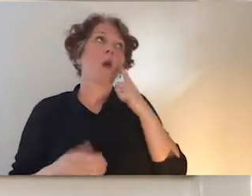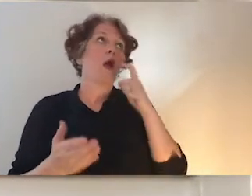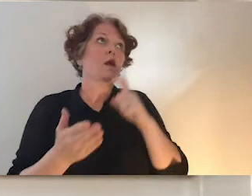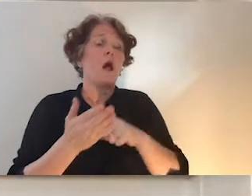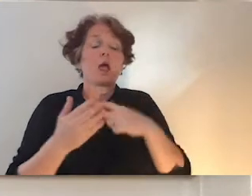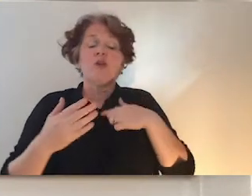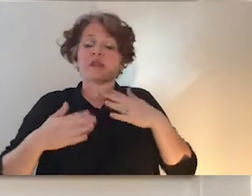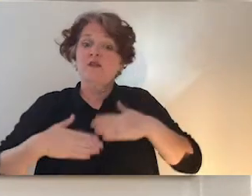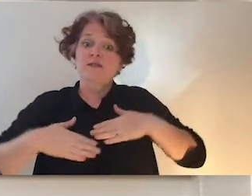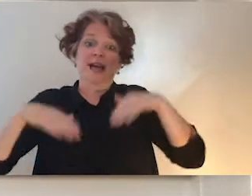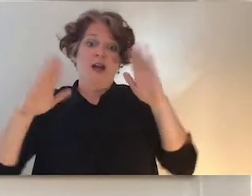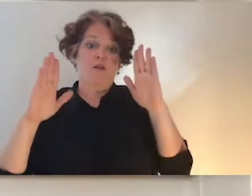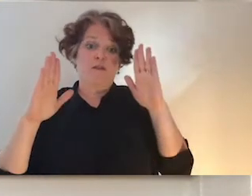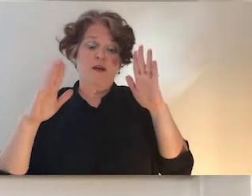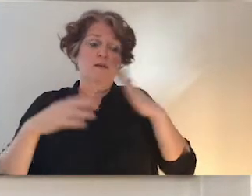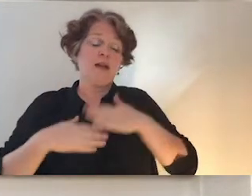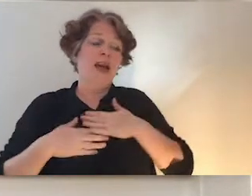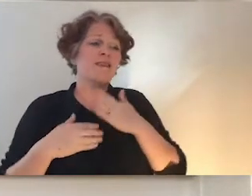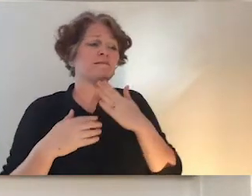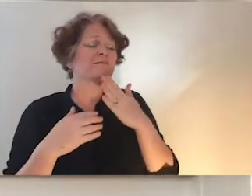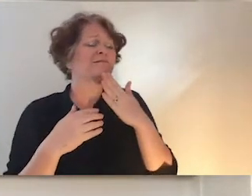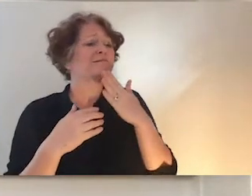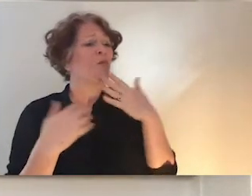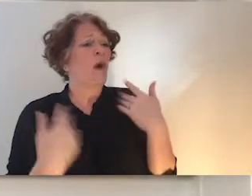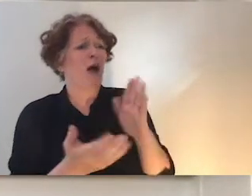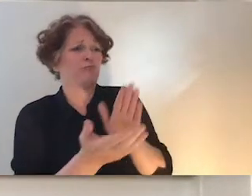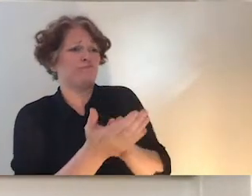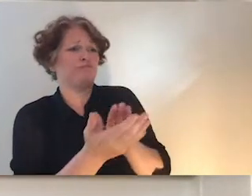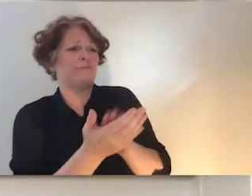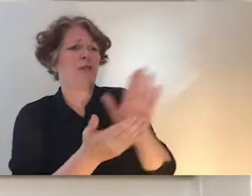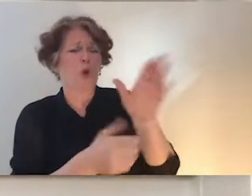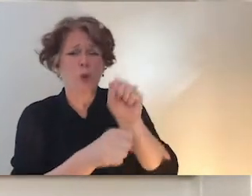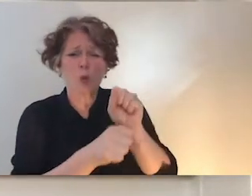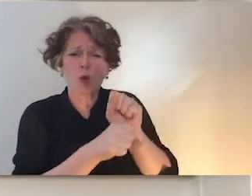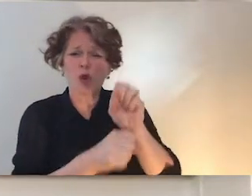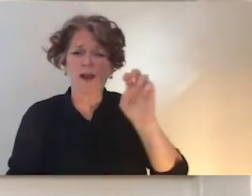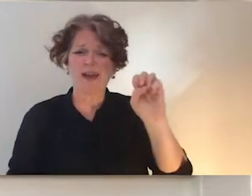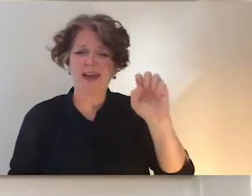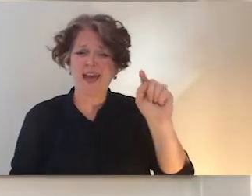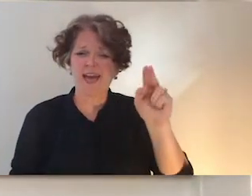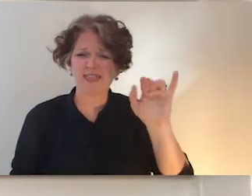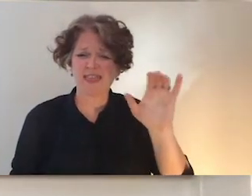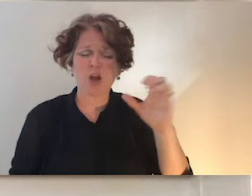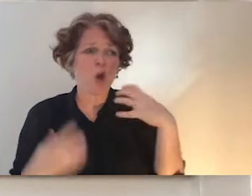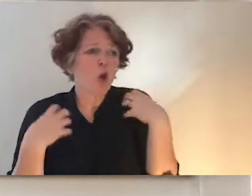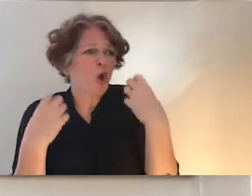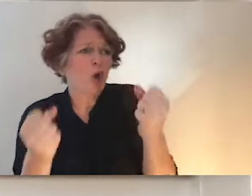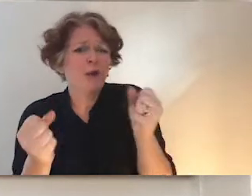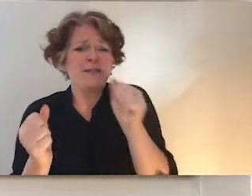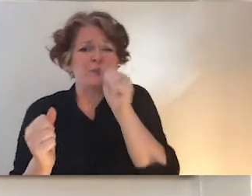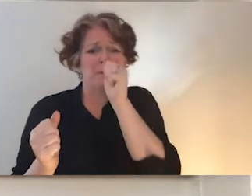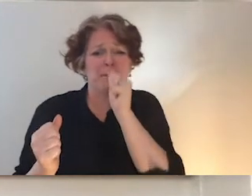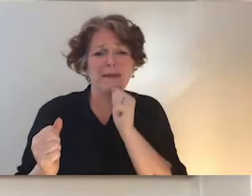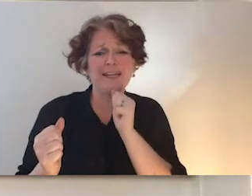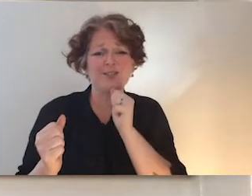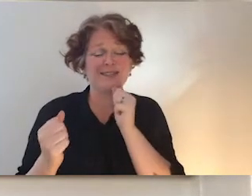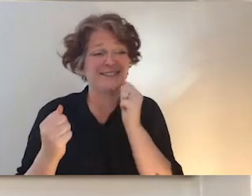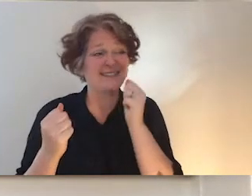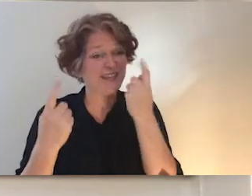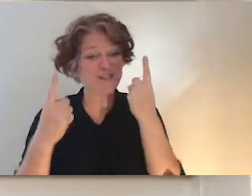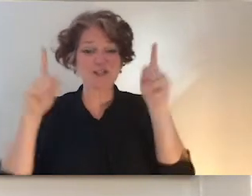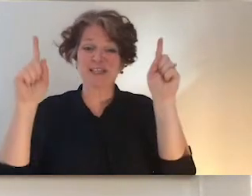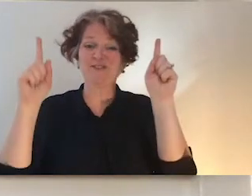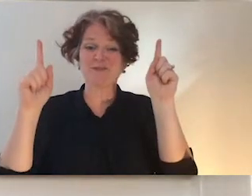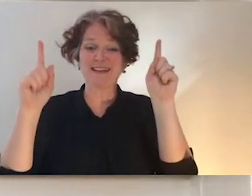acknowledge the sacrifices they have made, and we applaud their fierce work ethic, their courage and patience, and their phenomenal